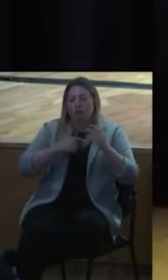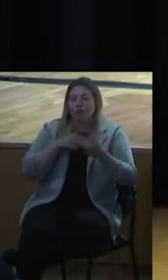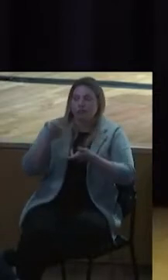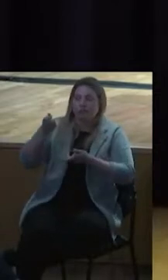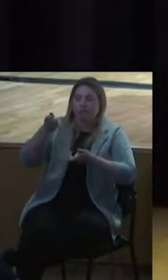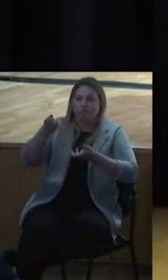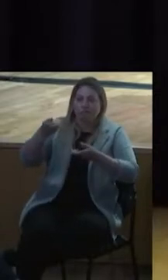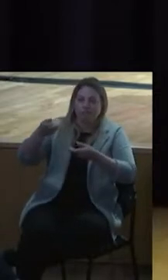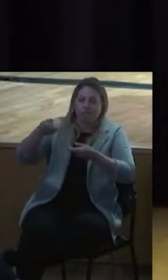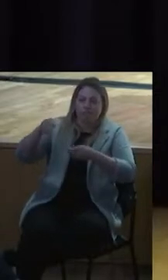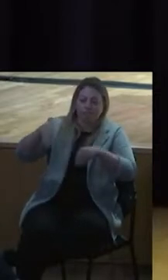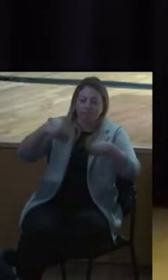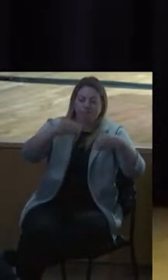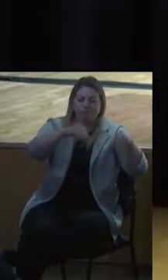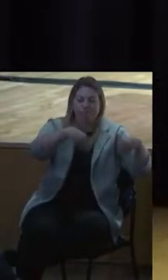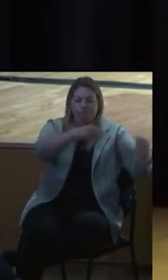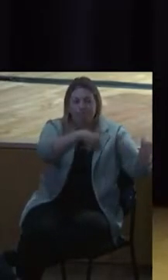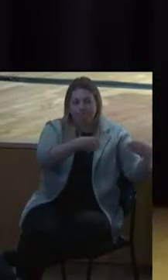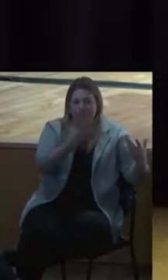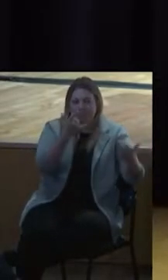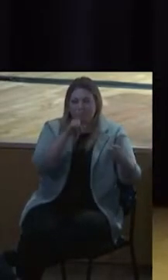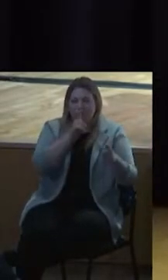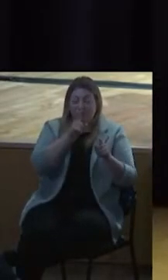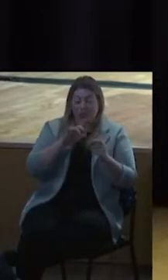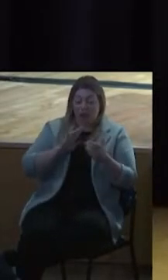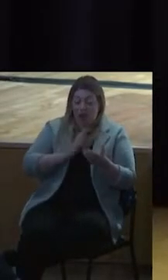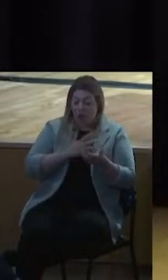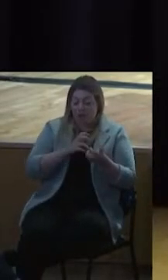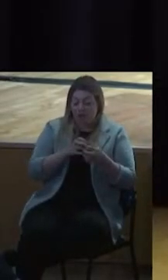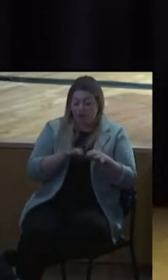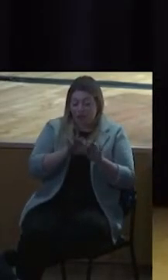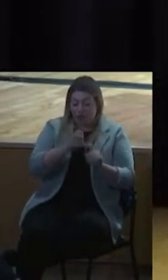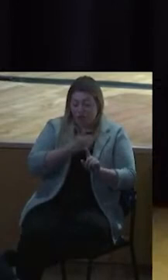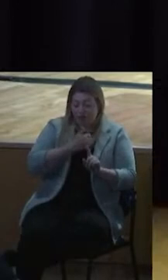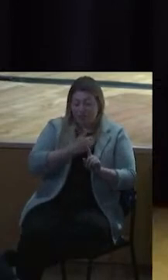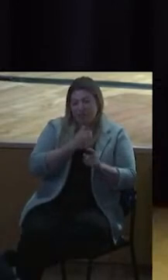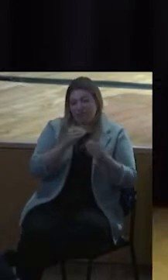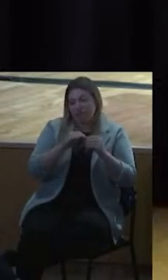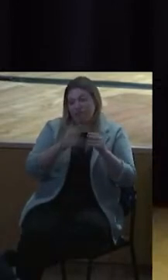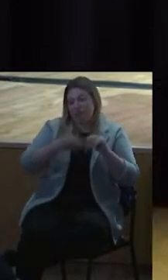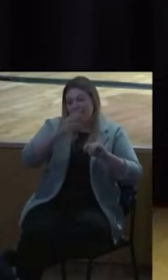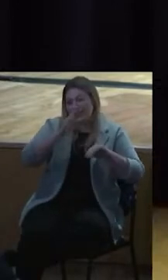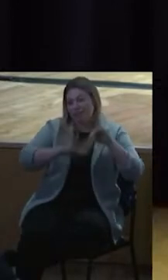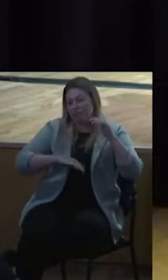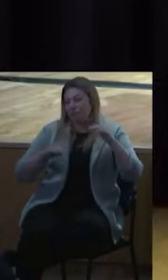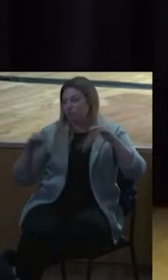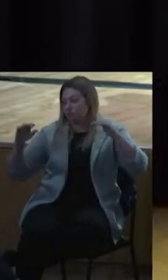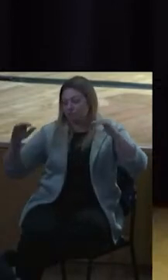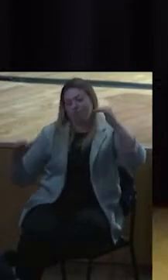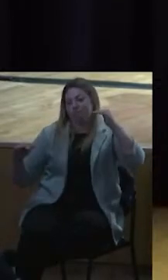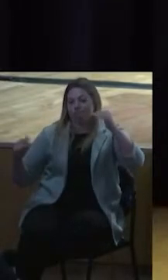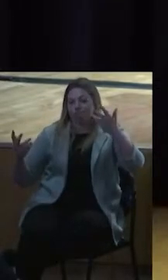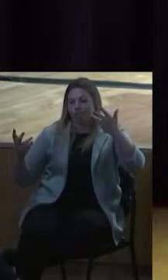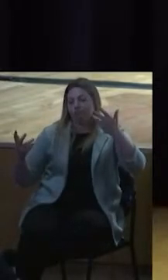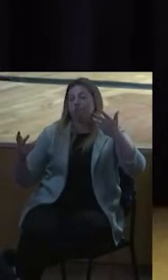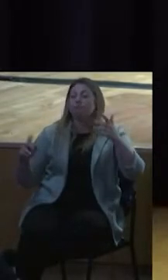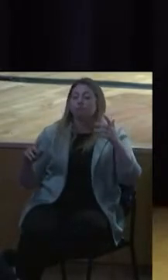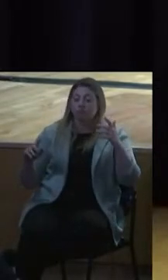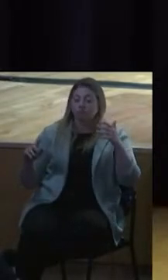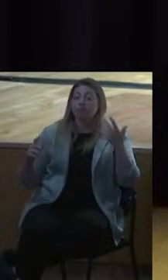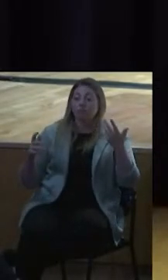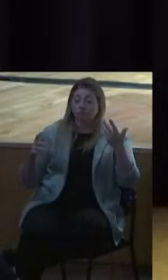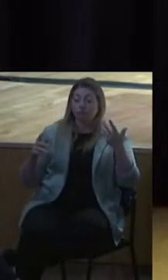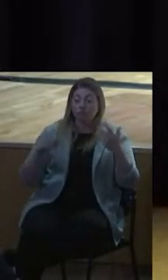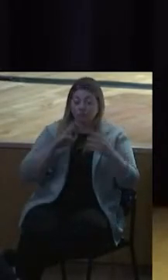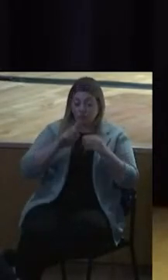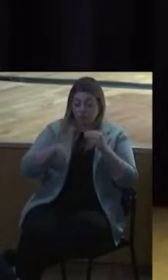value on what we have rather than just going kind of the easy route and bringing things in. specifically talking about a time